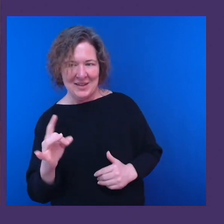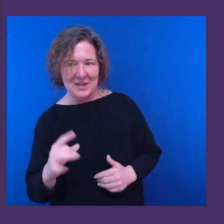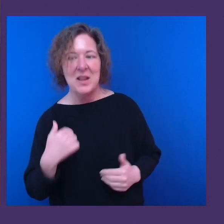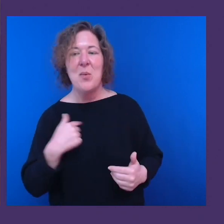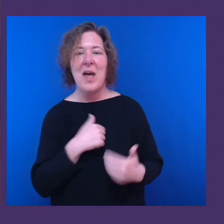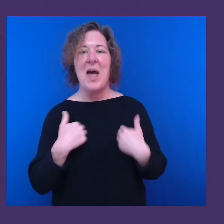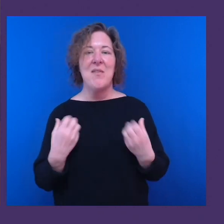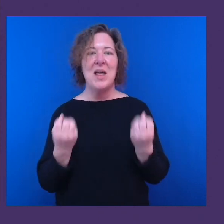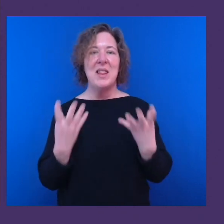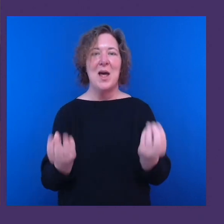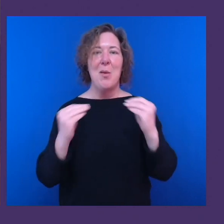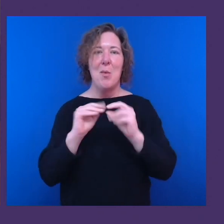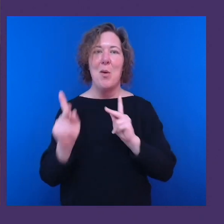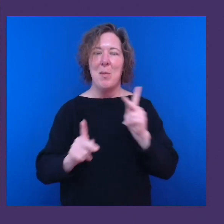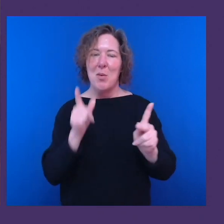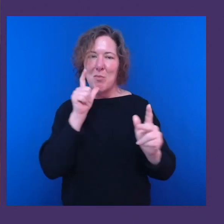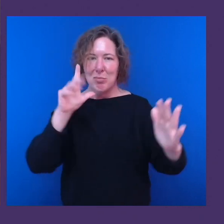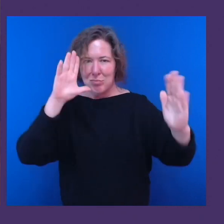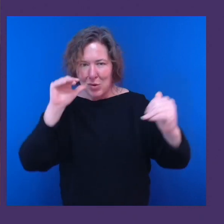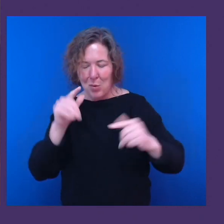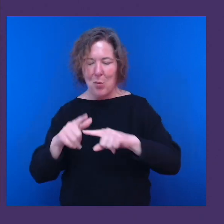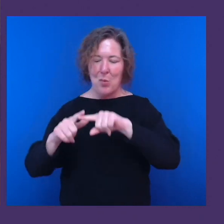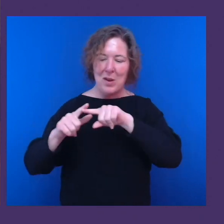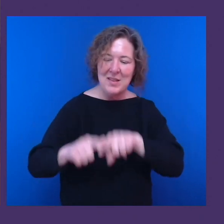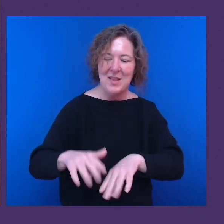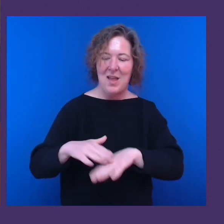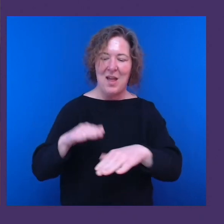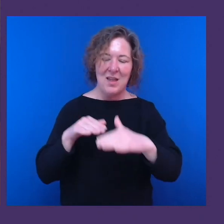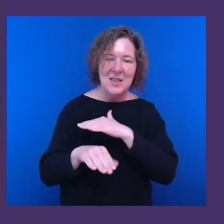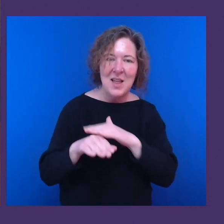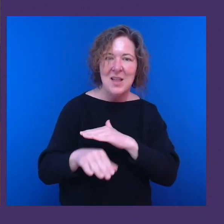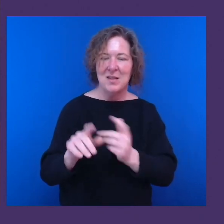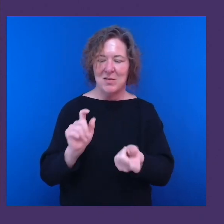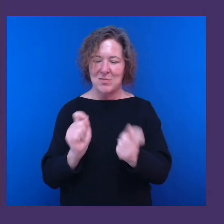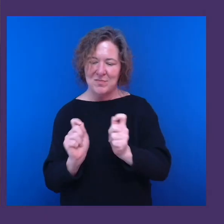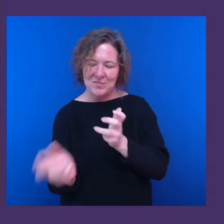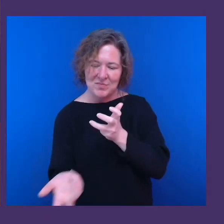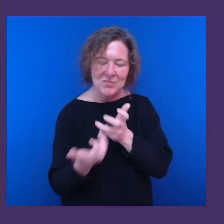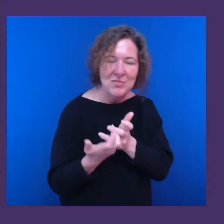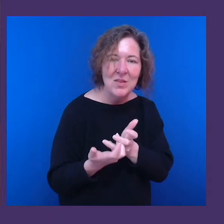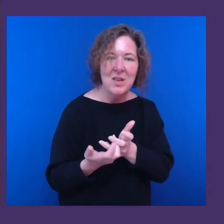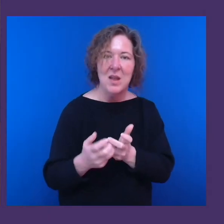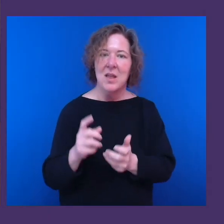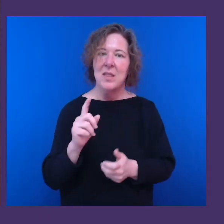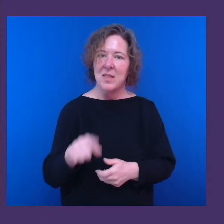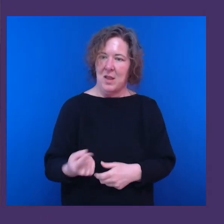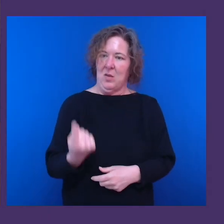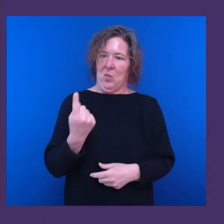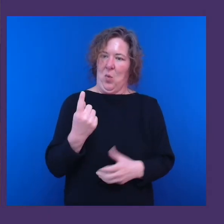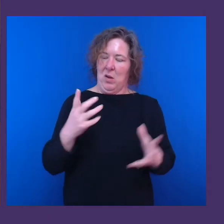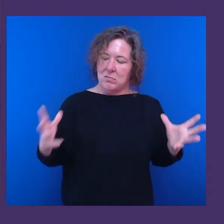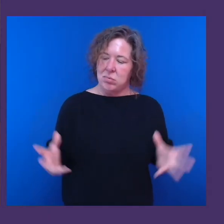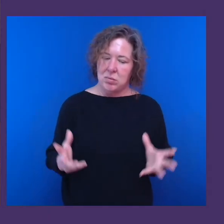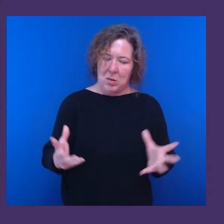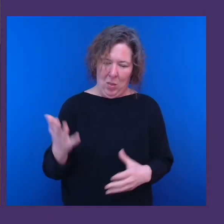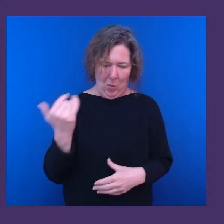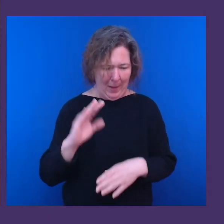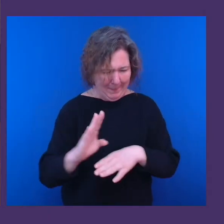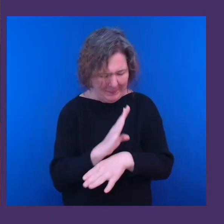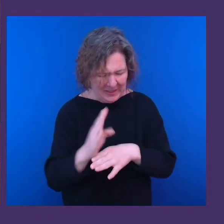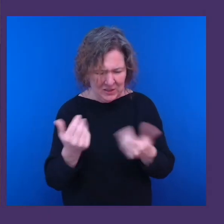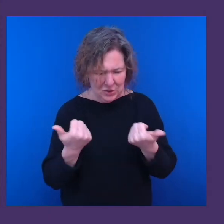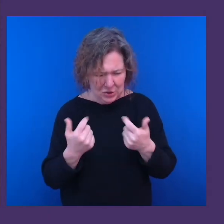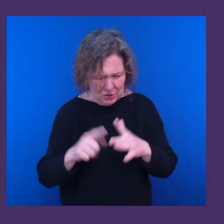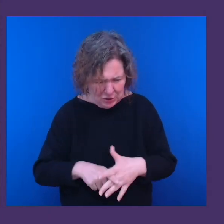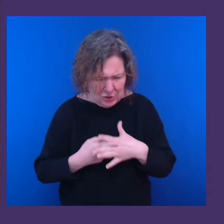who rely on accessibility accommodations. So that's definitely one of the drivers for why businesses are starting to pay attention